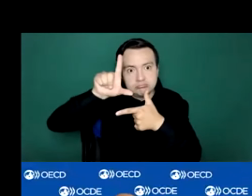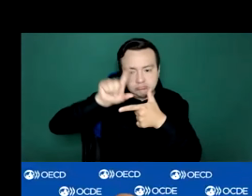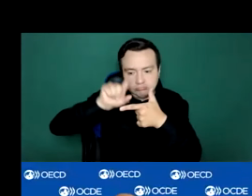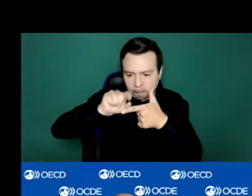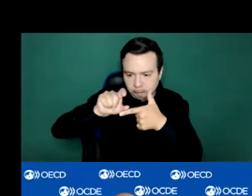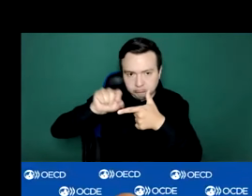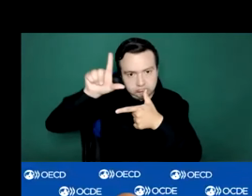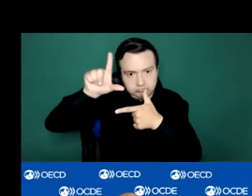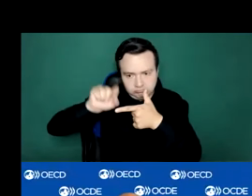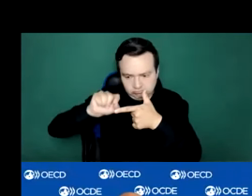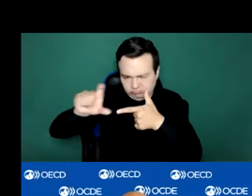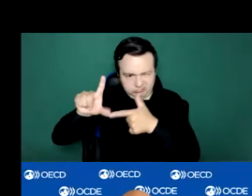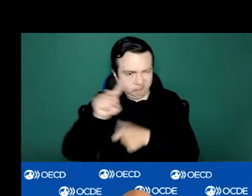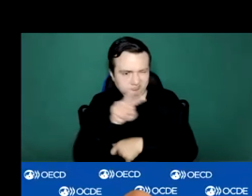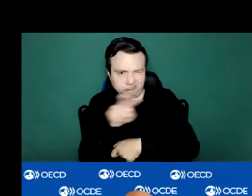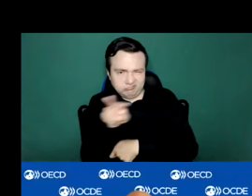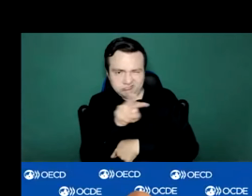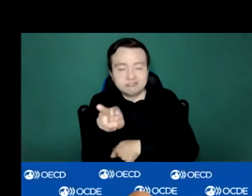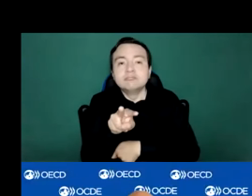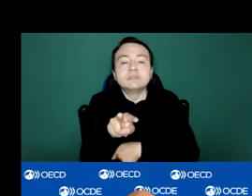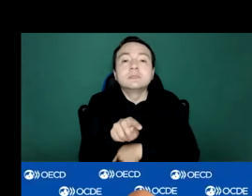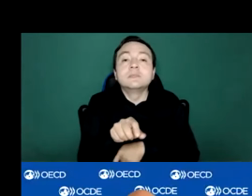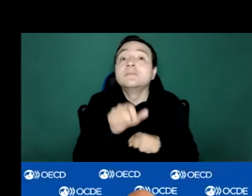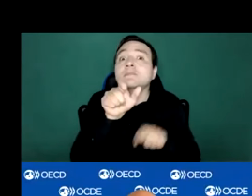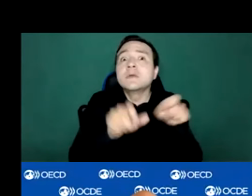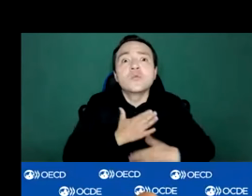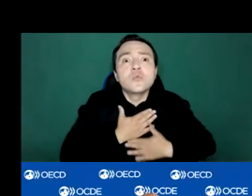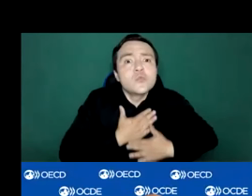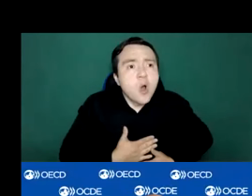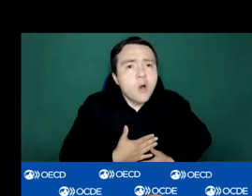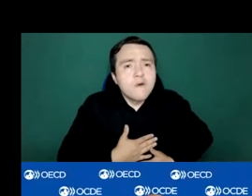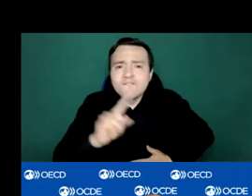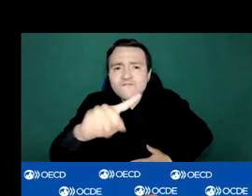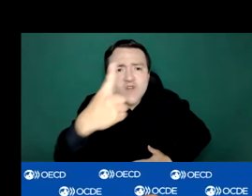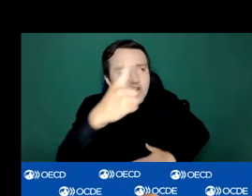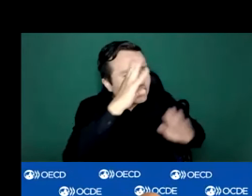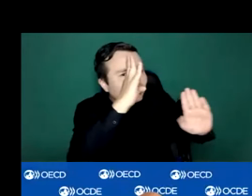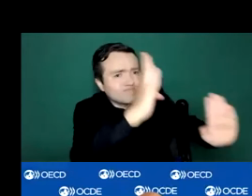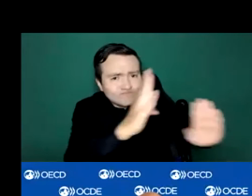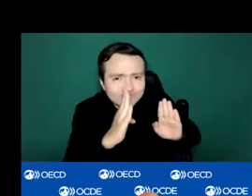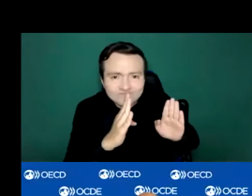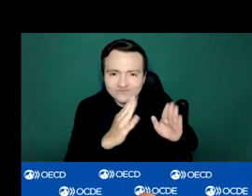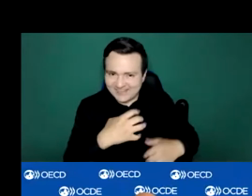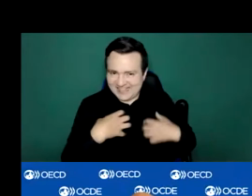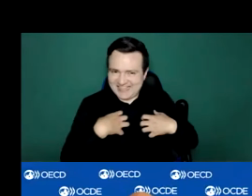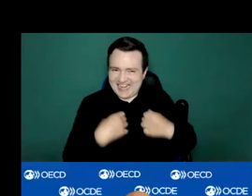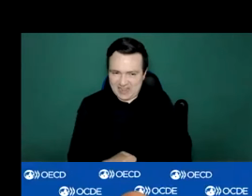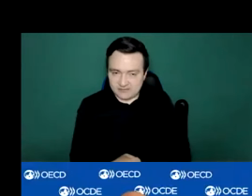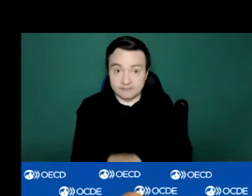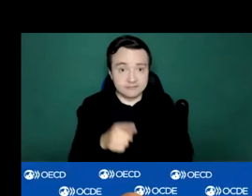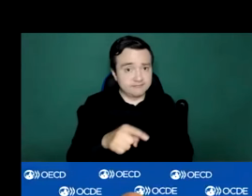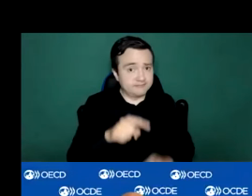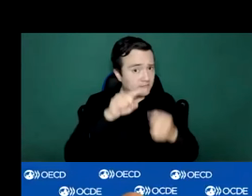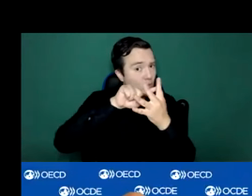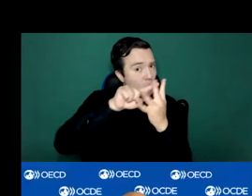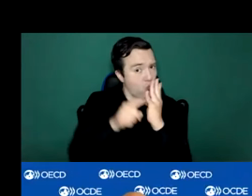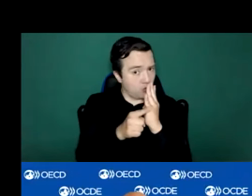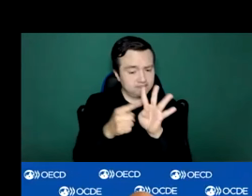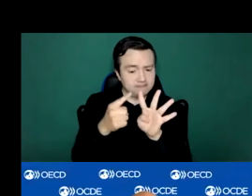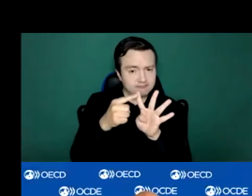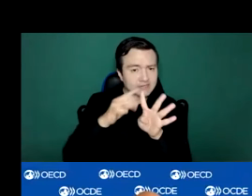composite index that takes into consideration 4 elements. The first one is whether the person has